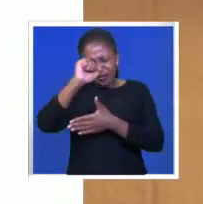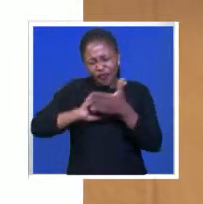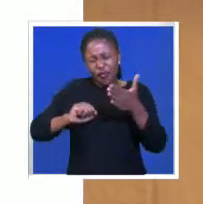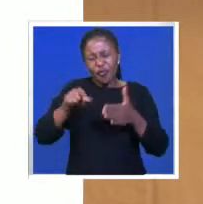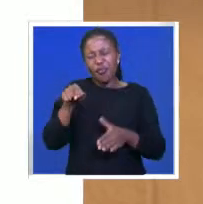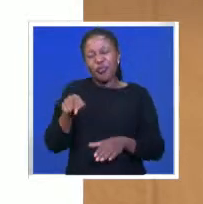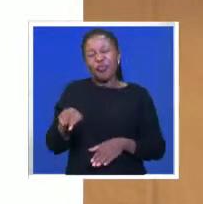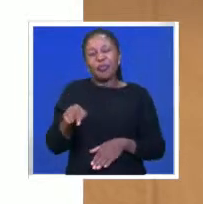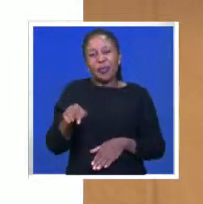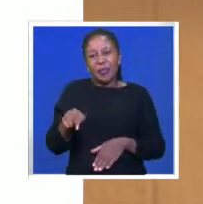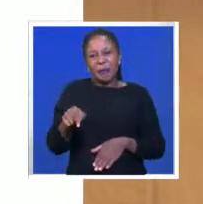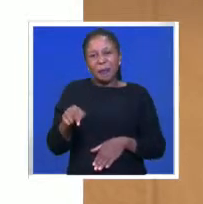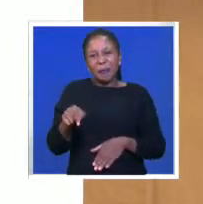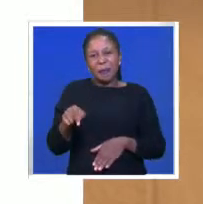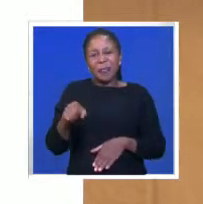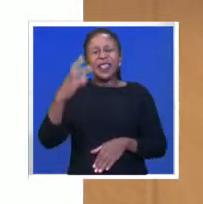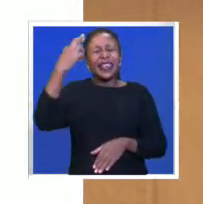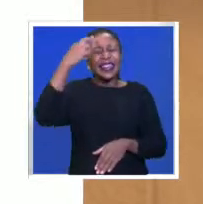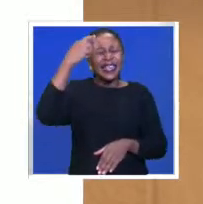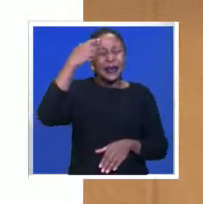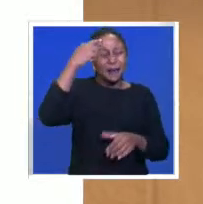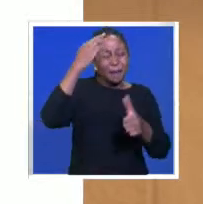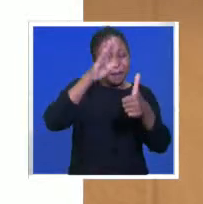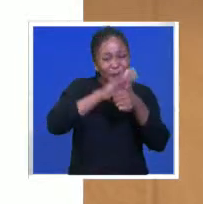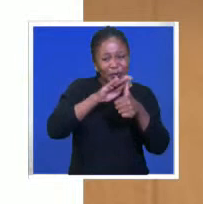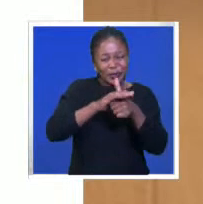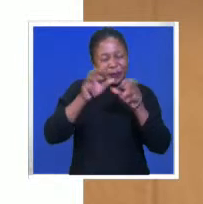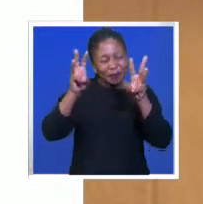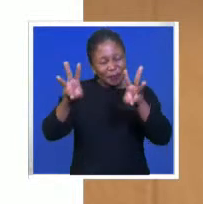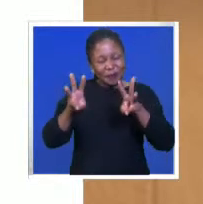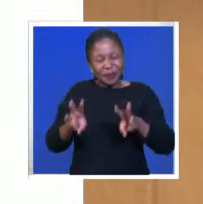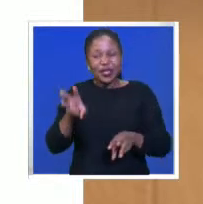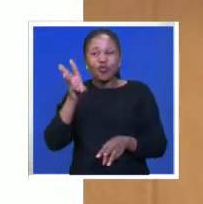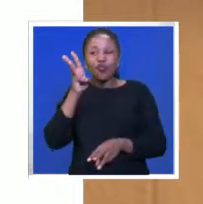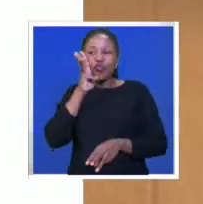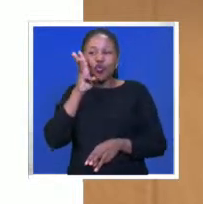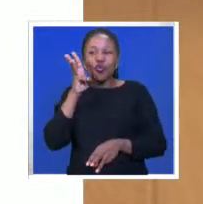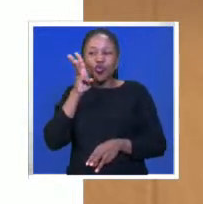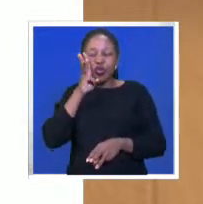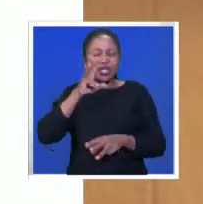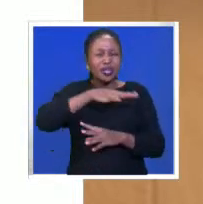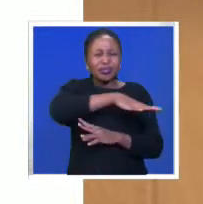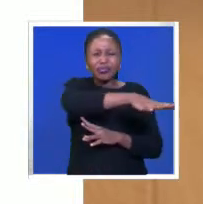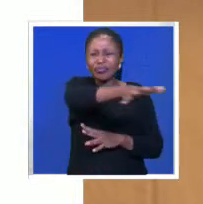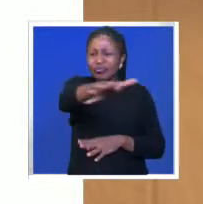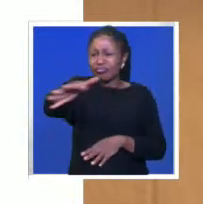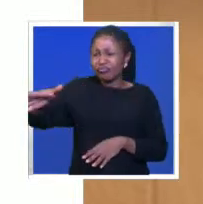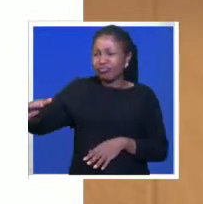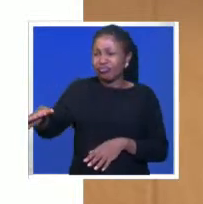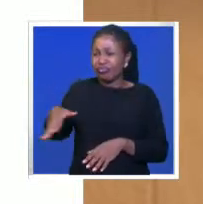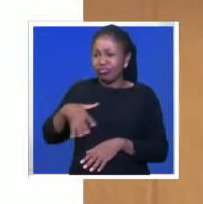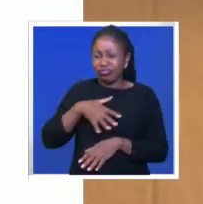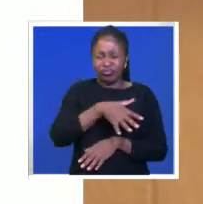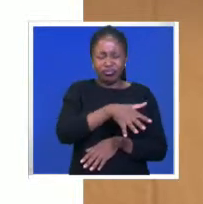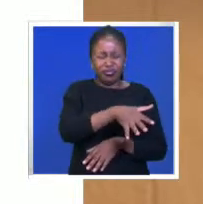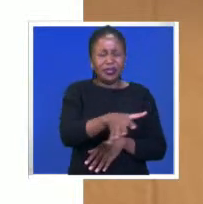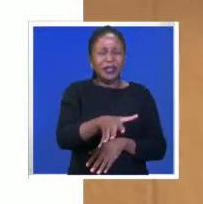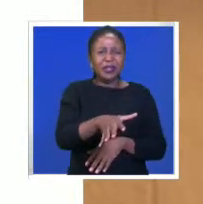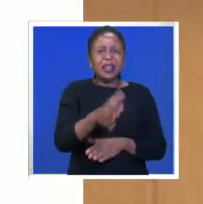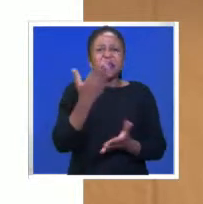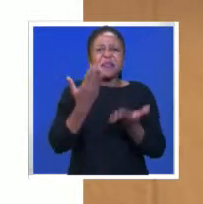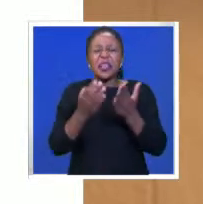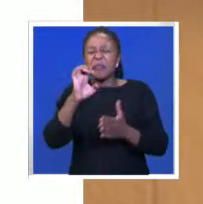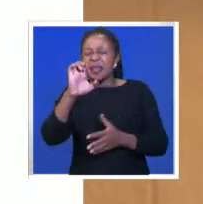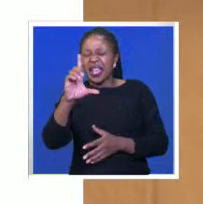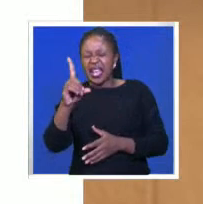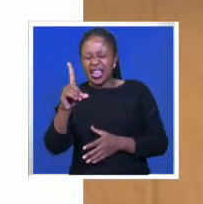It is impossible to escape. And then in our minds, we are asking ourselves, is Edmund planning to escape? Anyway,